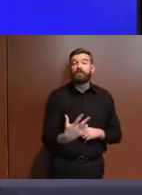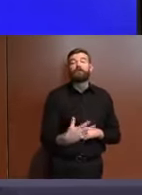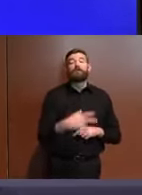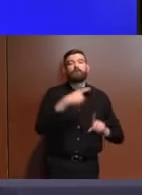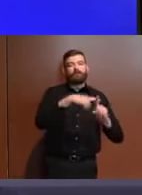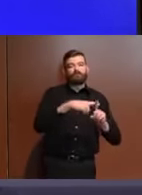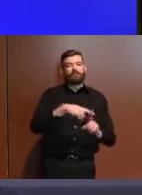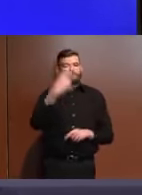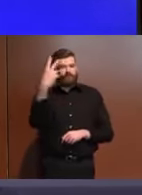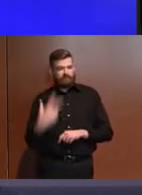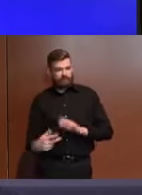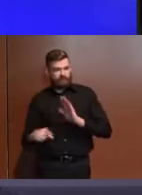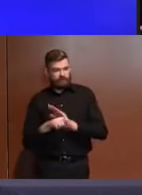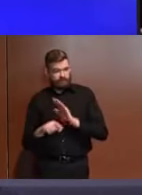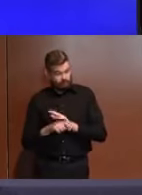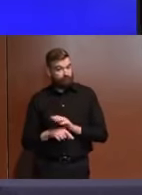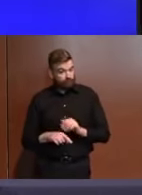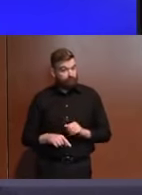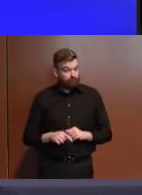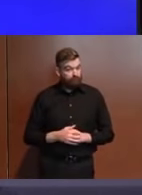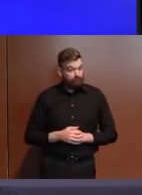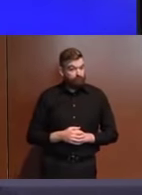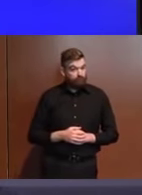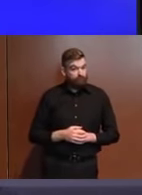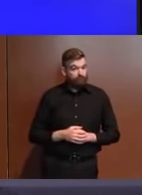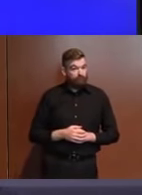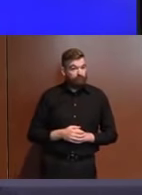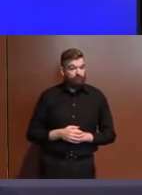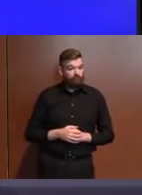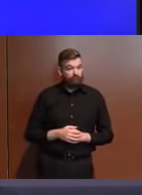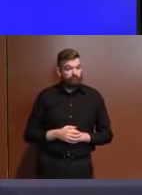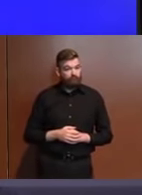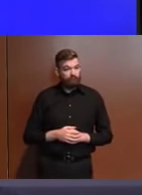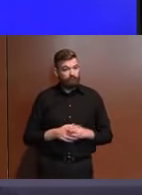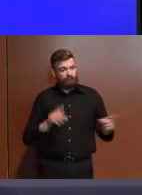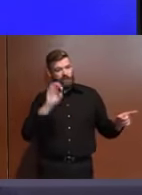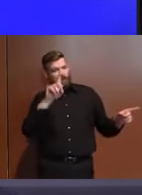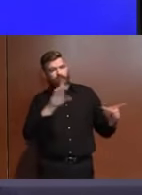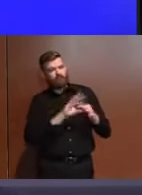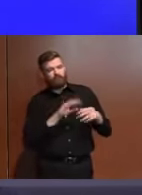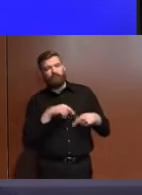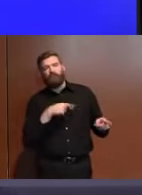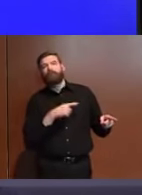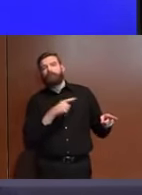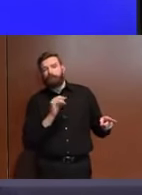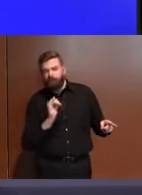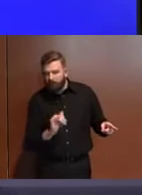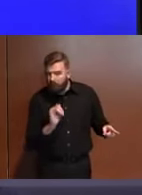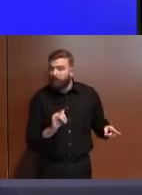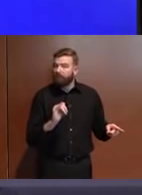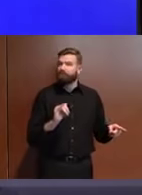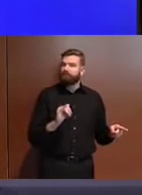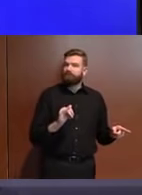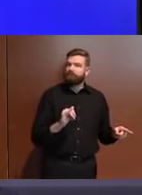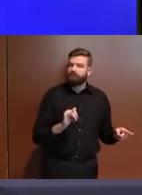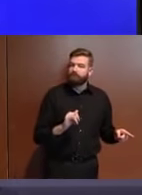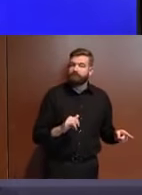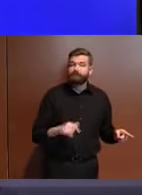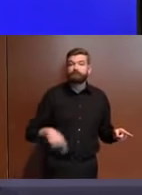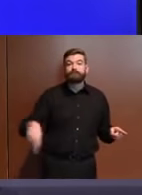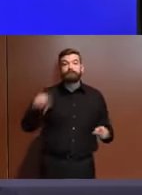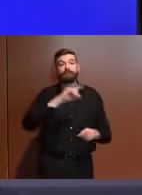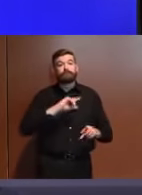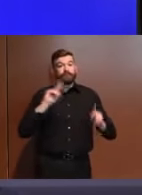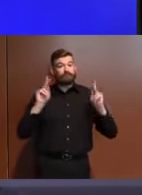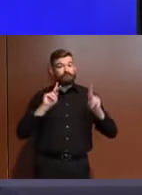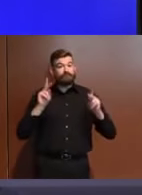are overwhelmingly, Ed reminded me, not entirely, but overwhelmingly symptomatic individuals. Again, that's